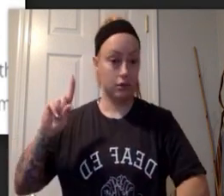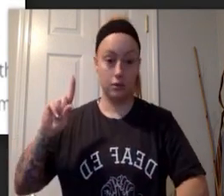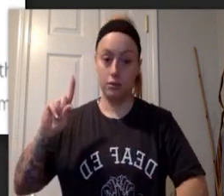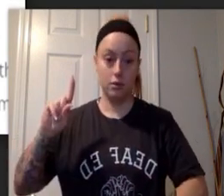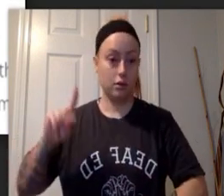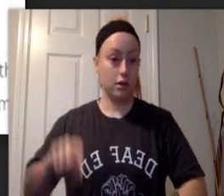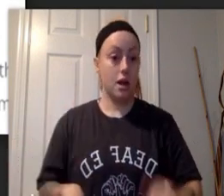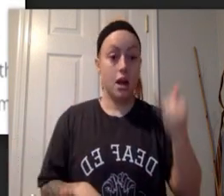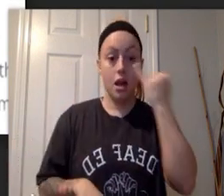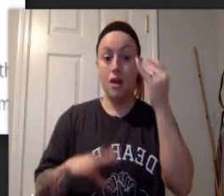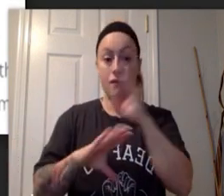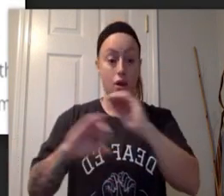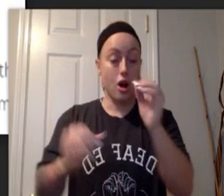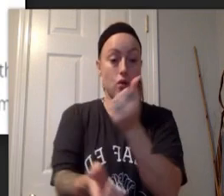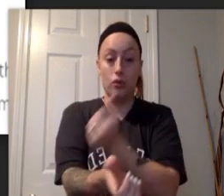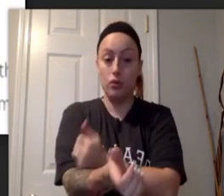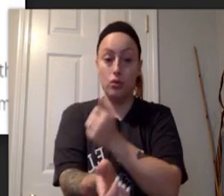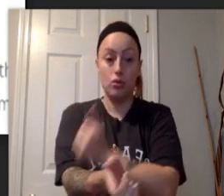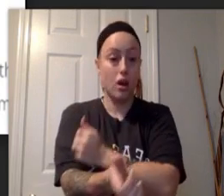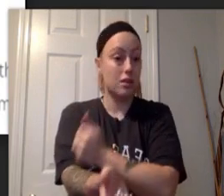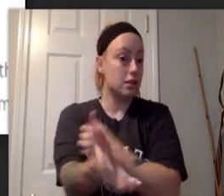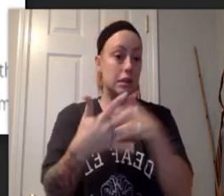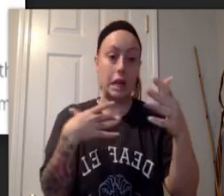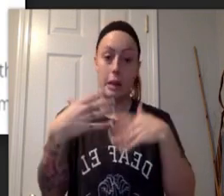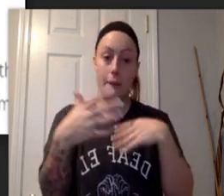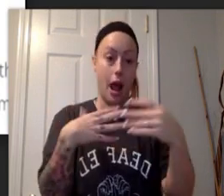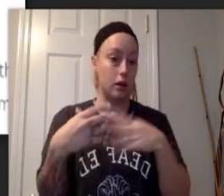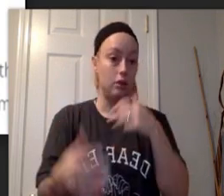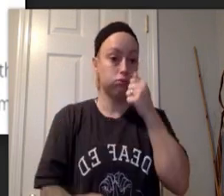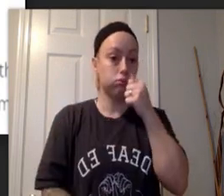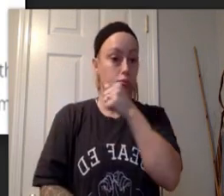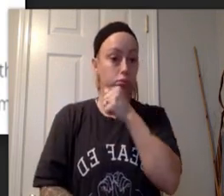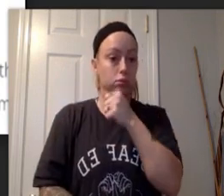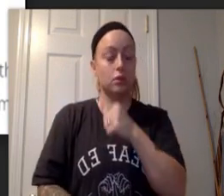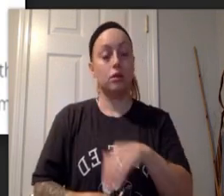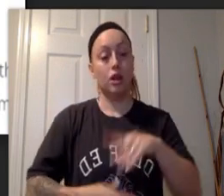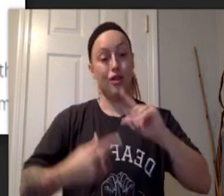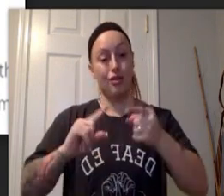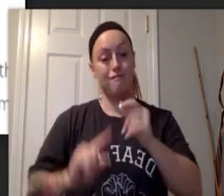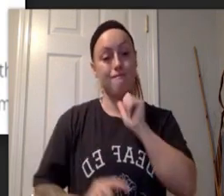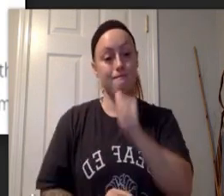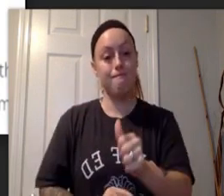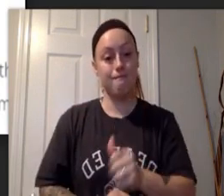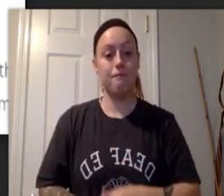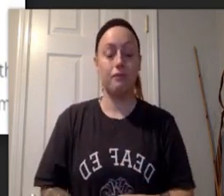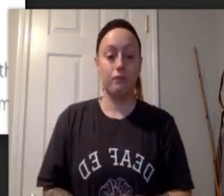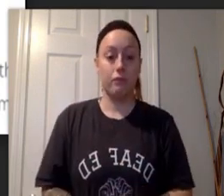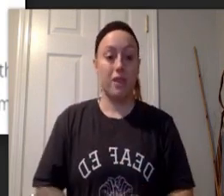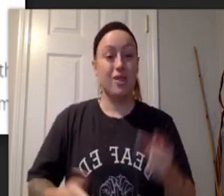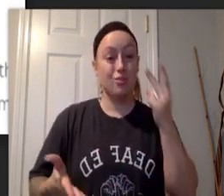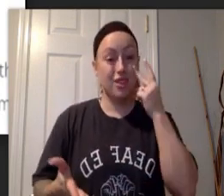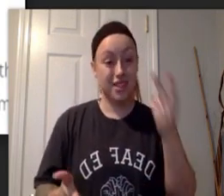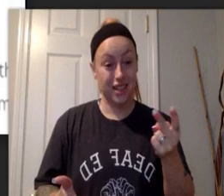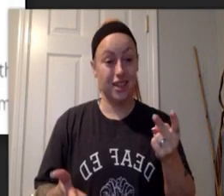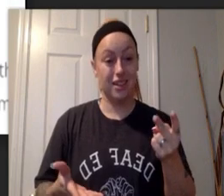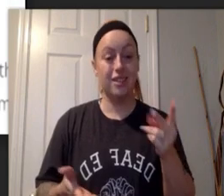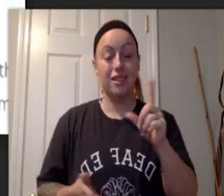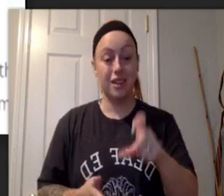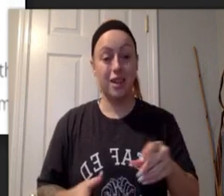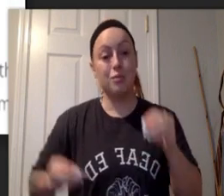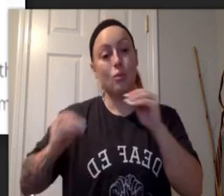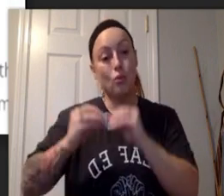have opioids in the system. Again, the Kloxxado was developed because we're seeing a need for more and more naloxone